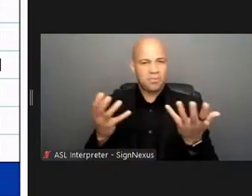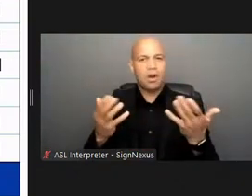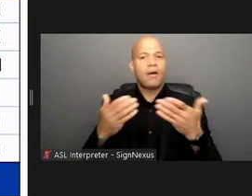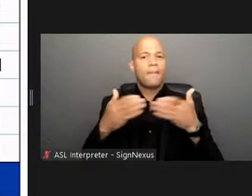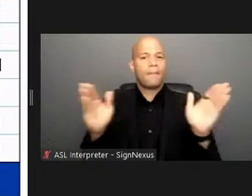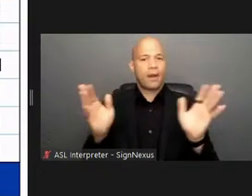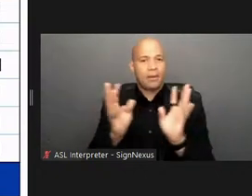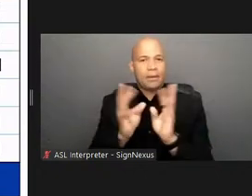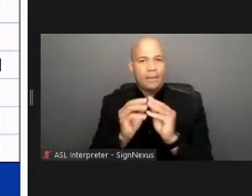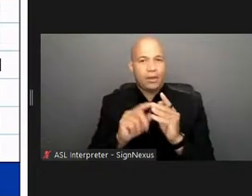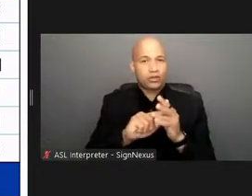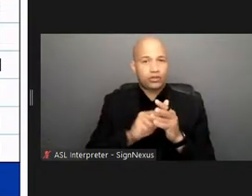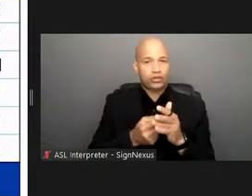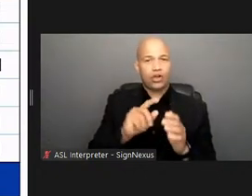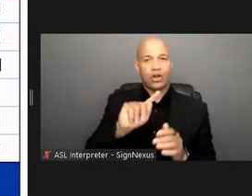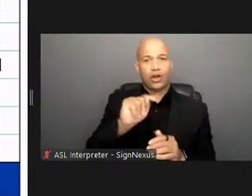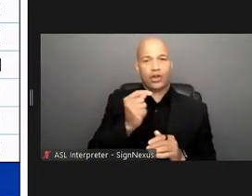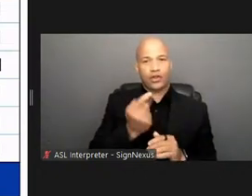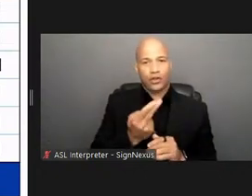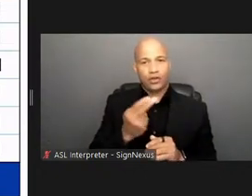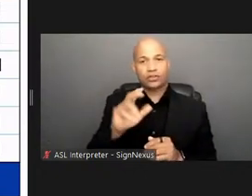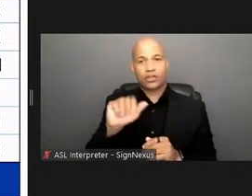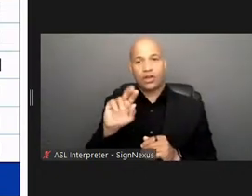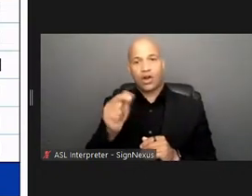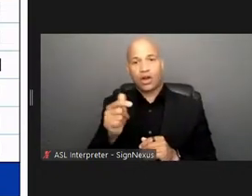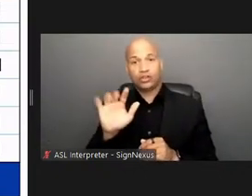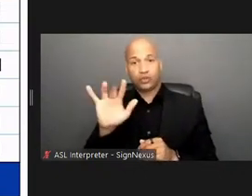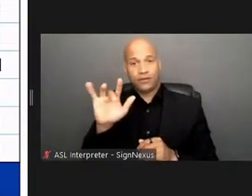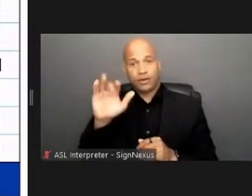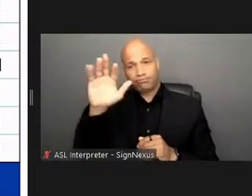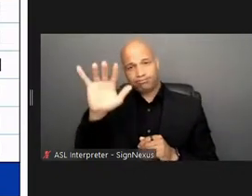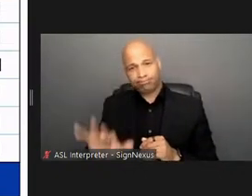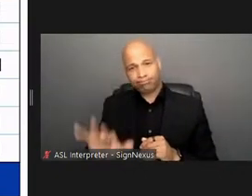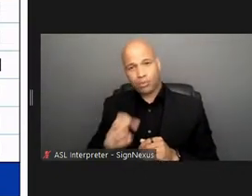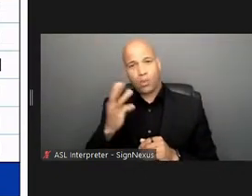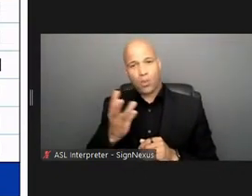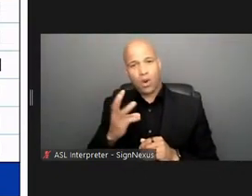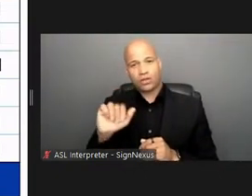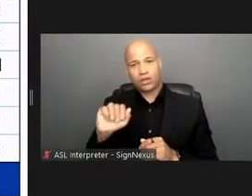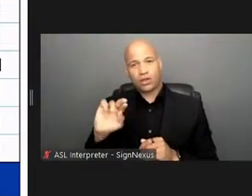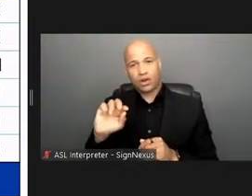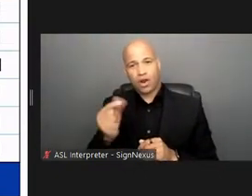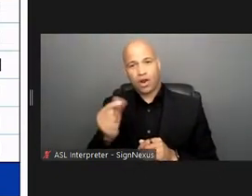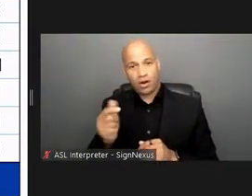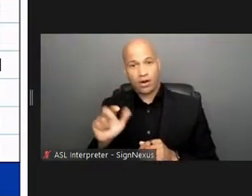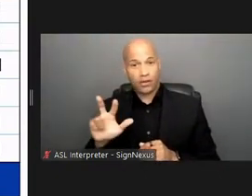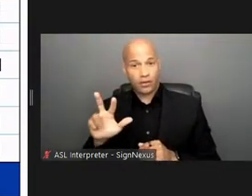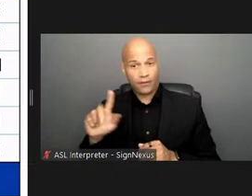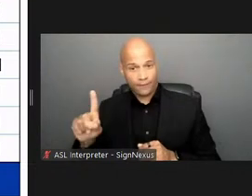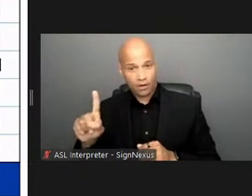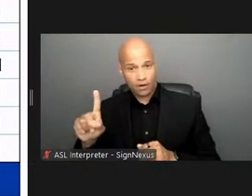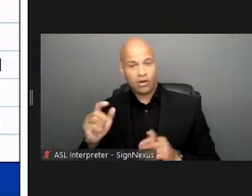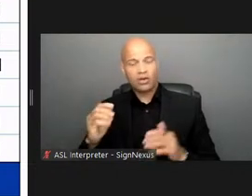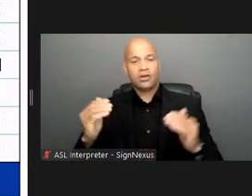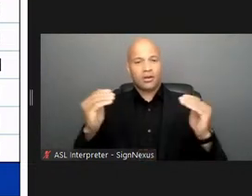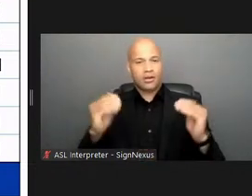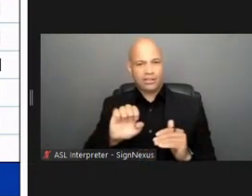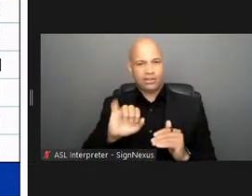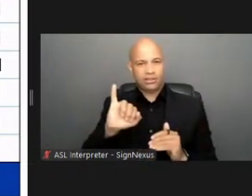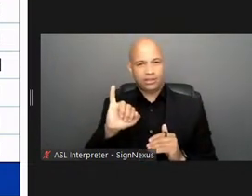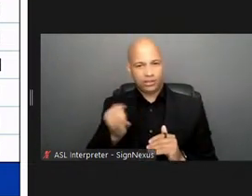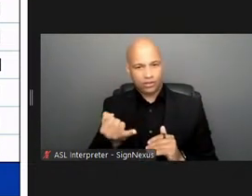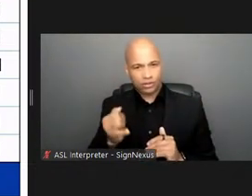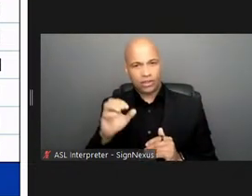on Thursday August 25th and running through Wednesday August 31st we will also have another meeting of the environmental justice